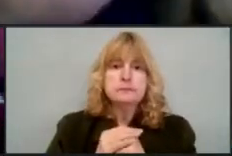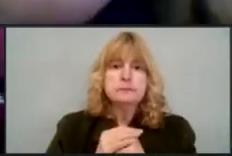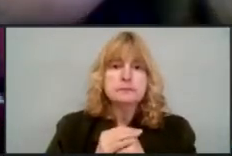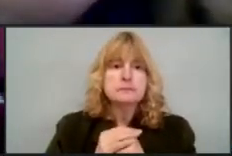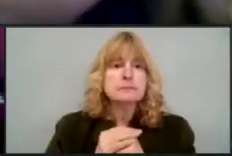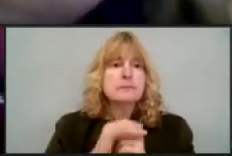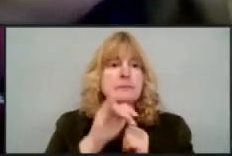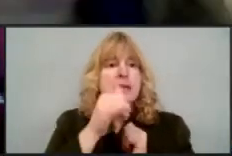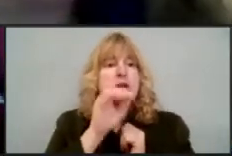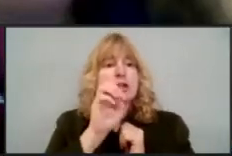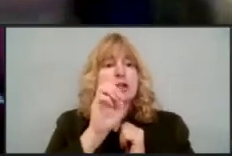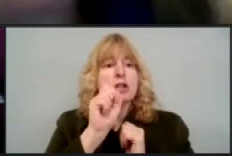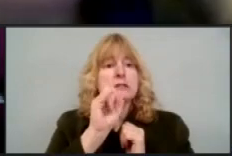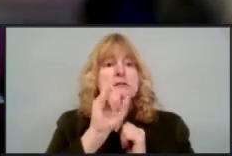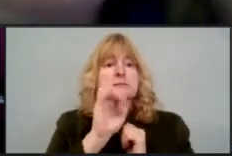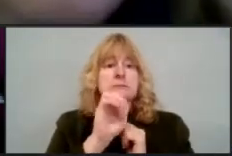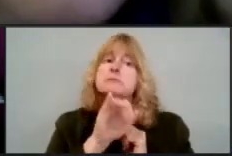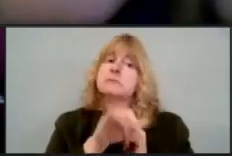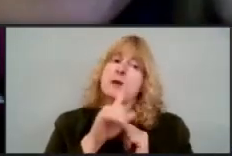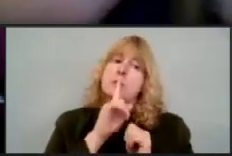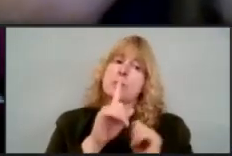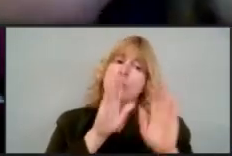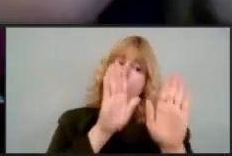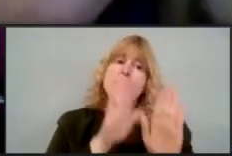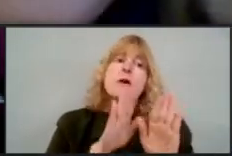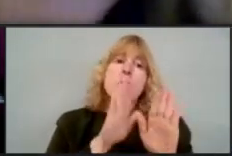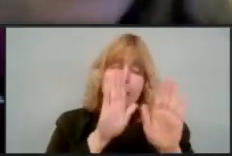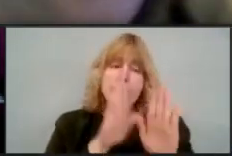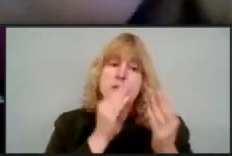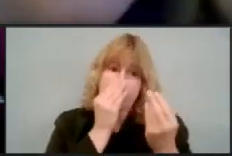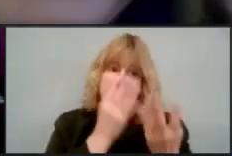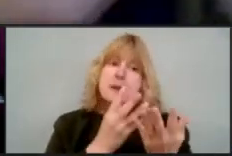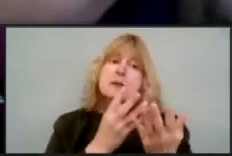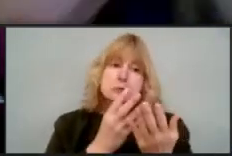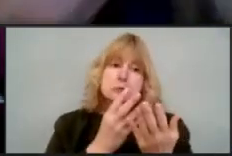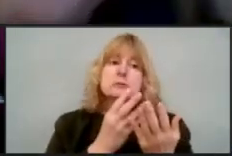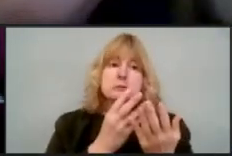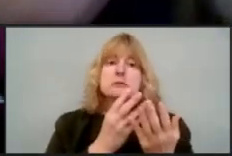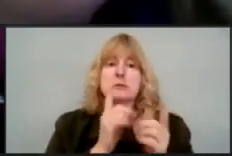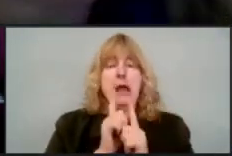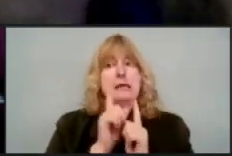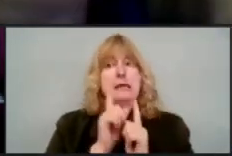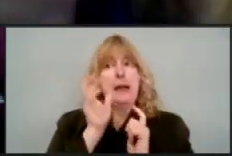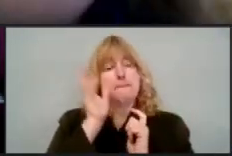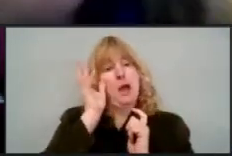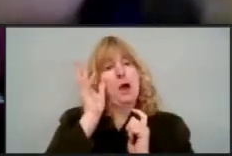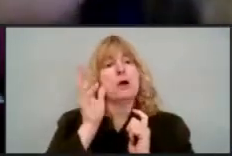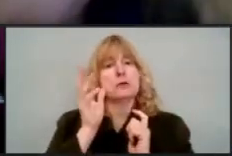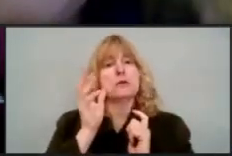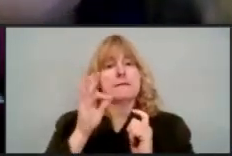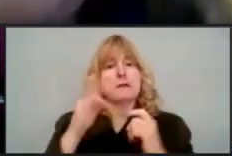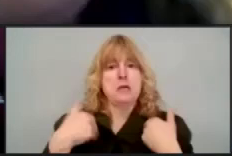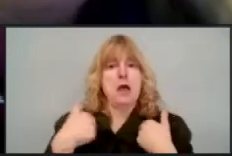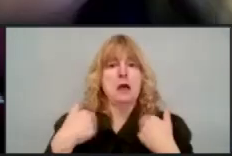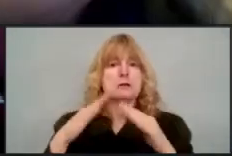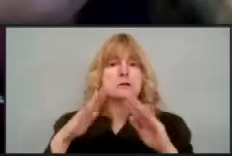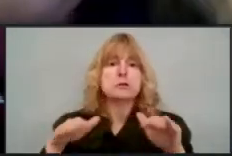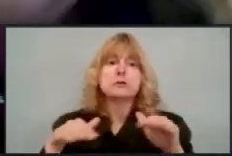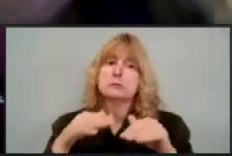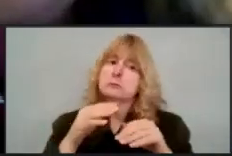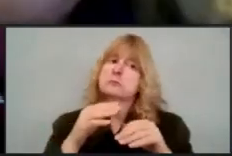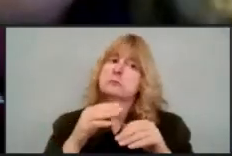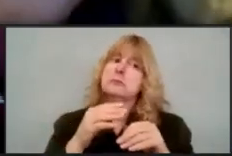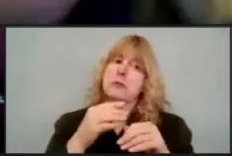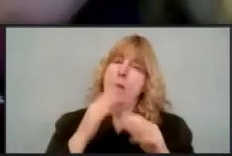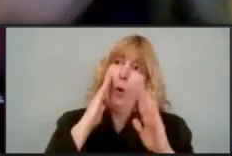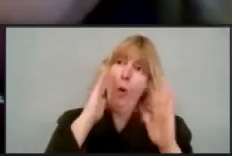Jesse, that is really wonderful, wonderful information. And as a parent of young children, so hopefully